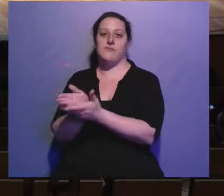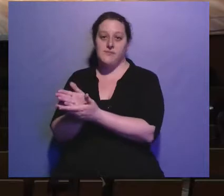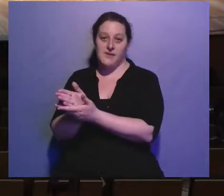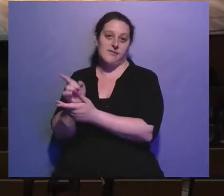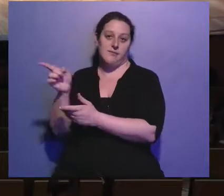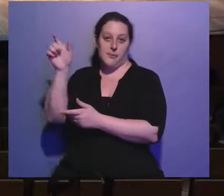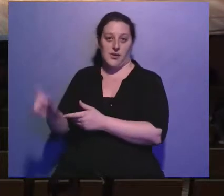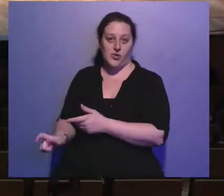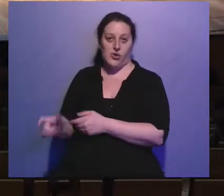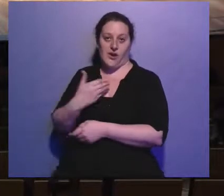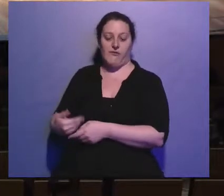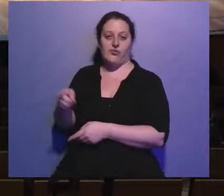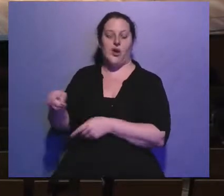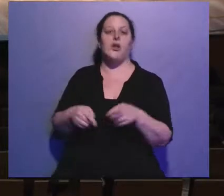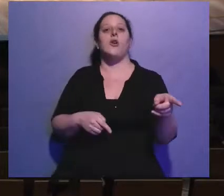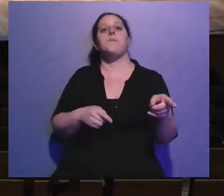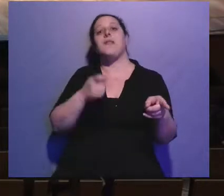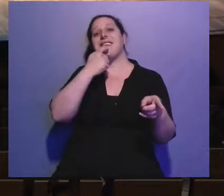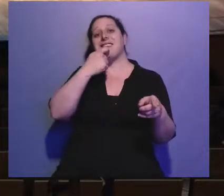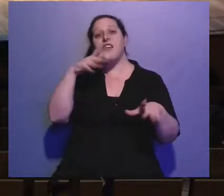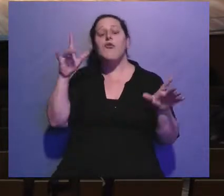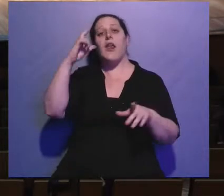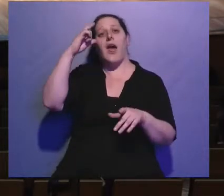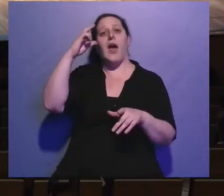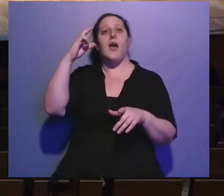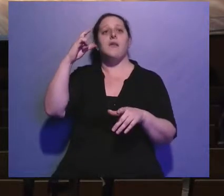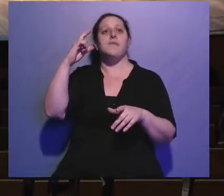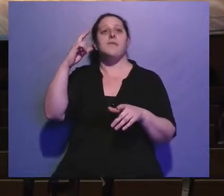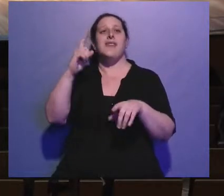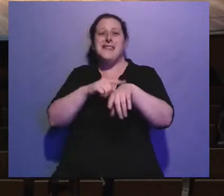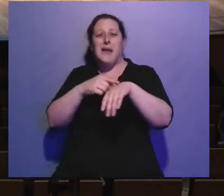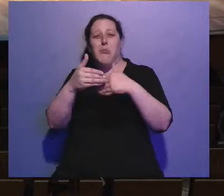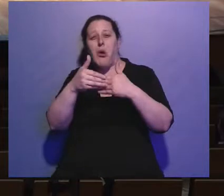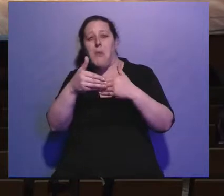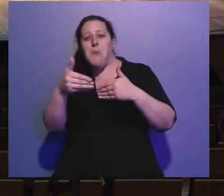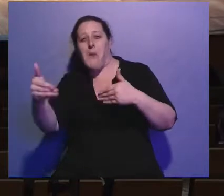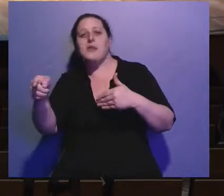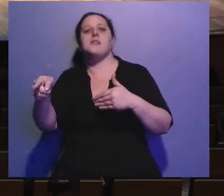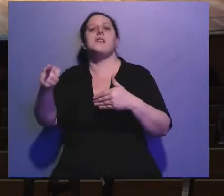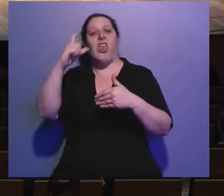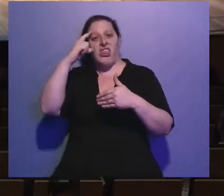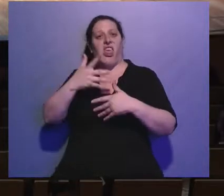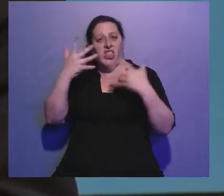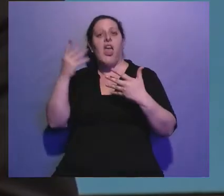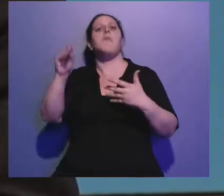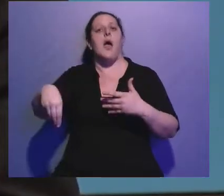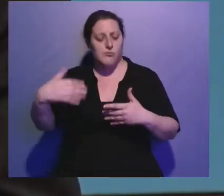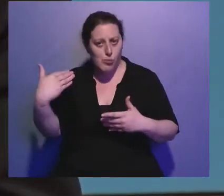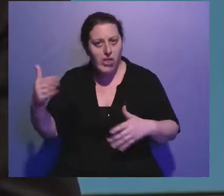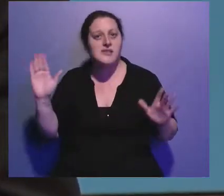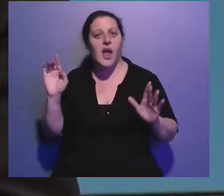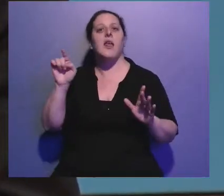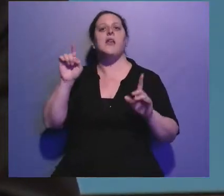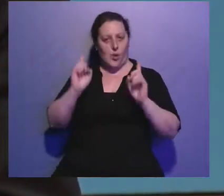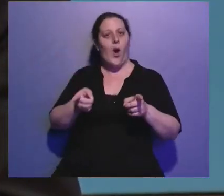Jujuy, we also have a period of 15 days. If it is justifiable, you can add another 10 days. And